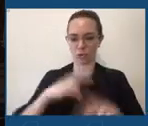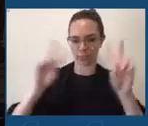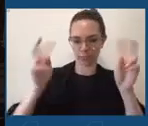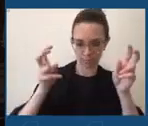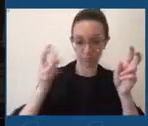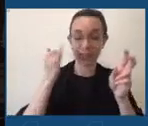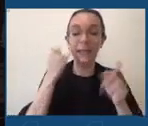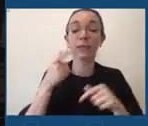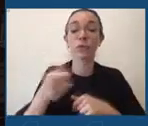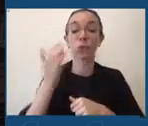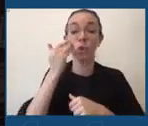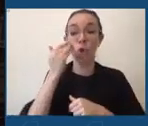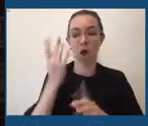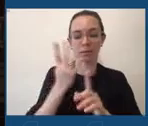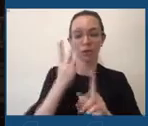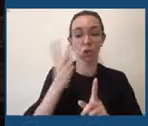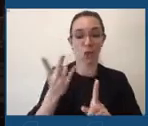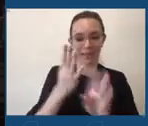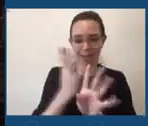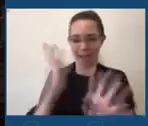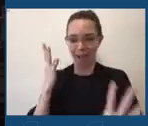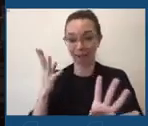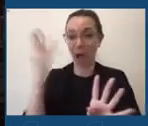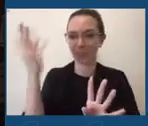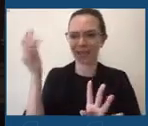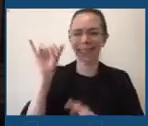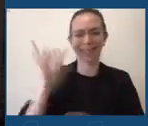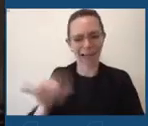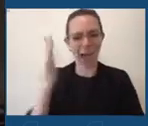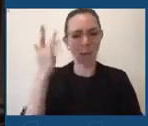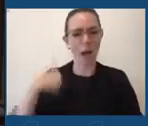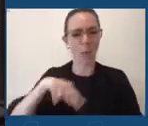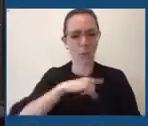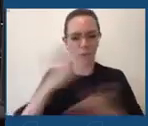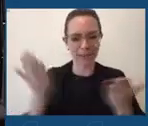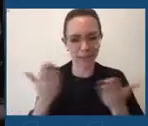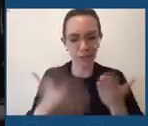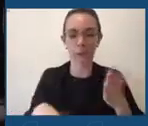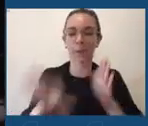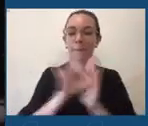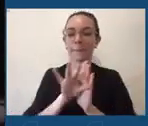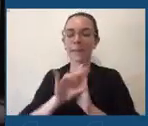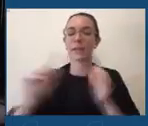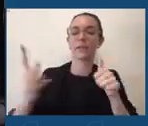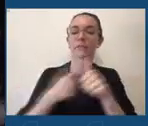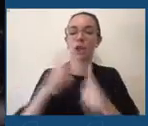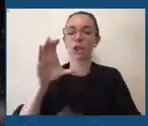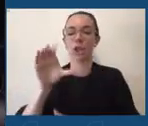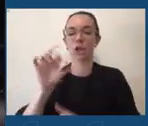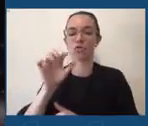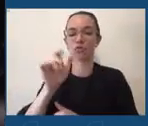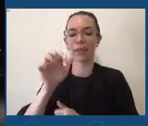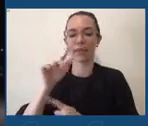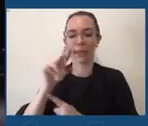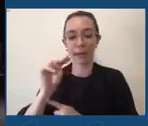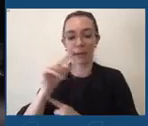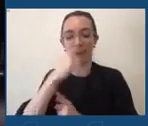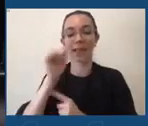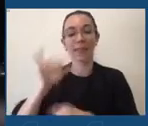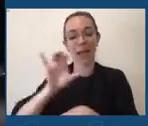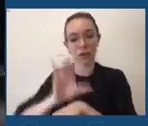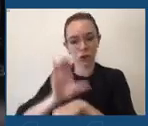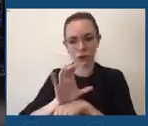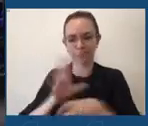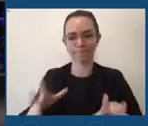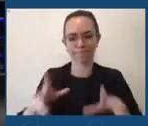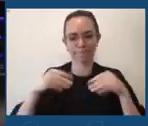line outside, that's why we're here. We're chosen 1 Corinthian because they embody the principles of our church and